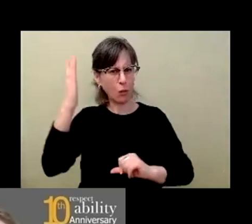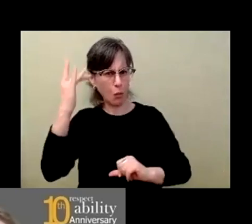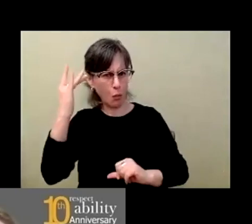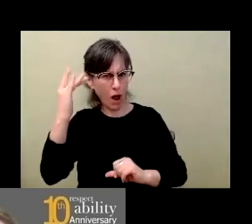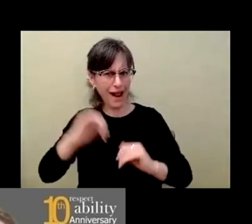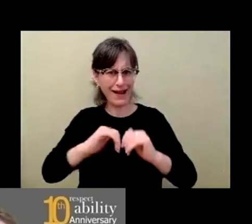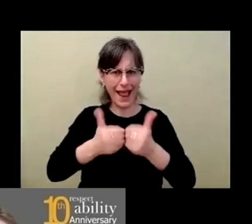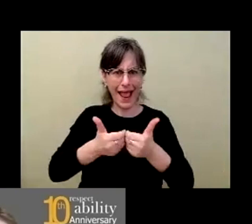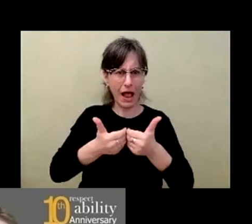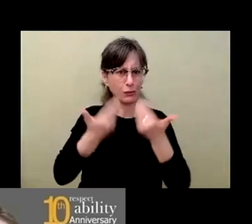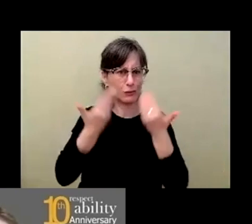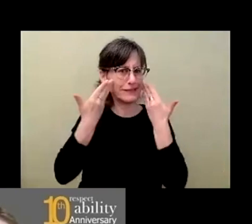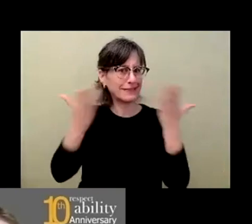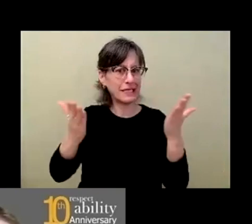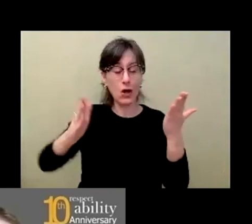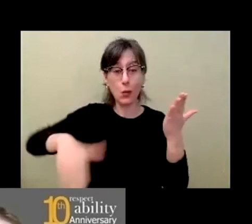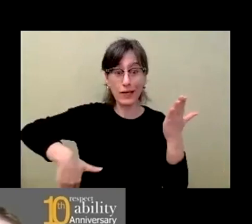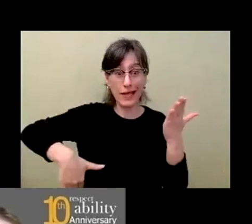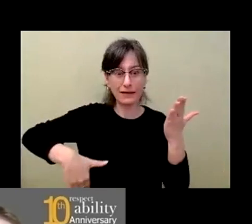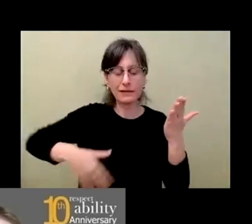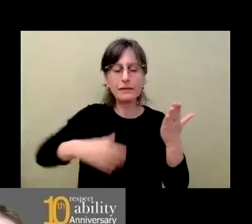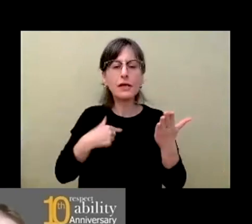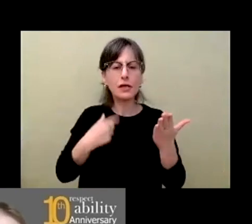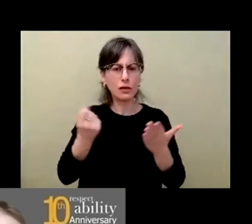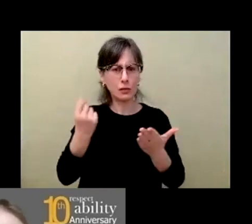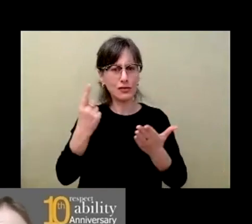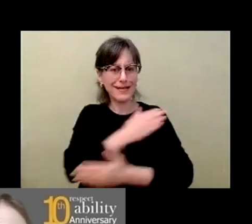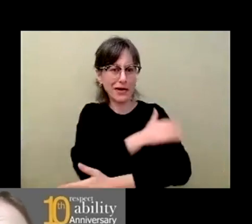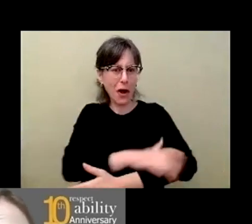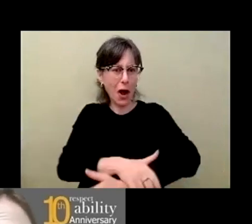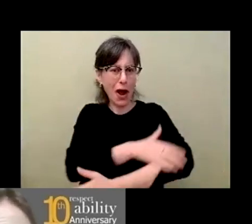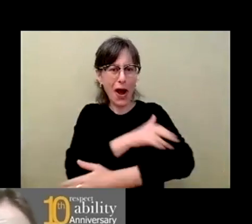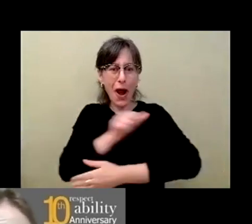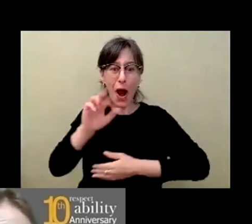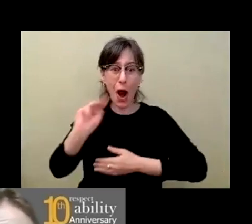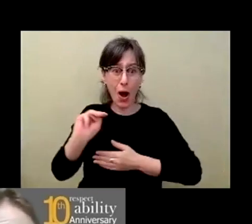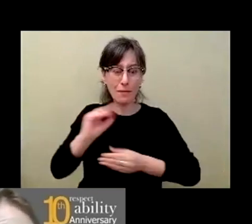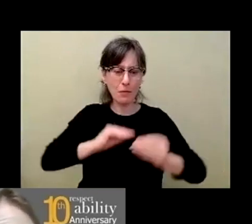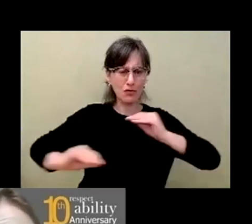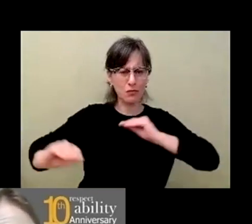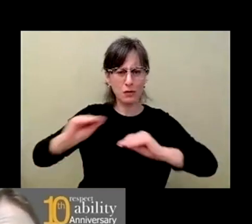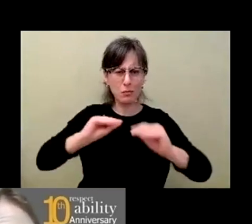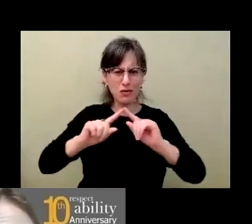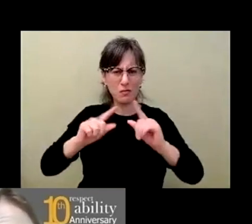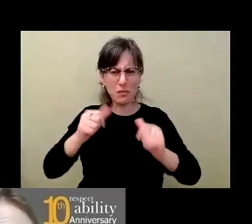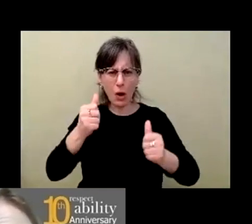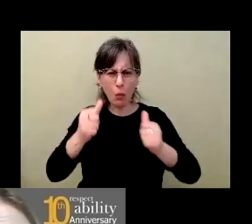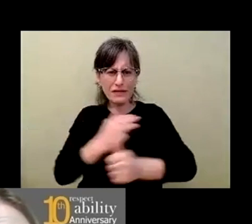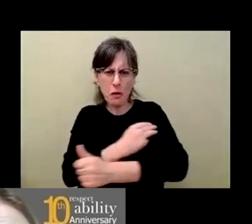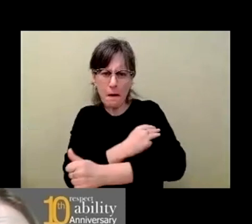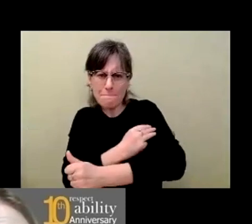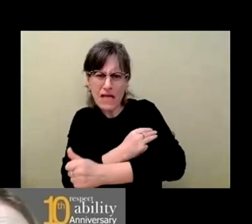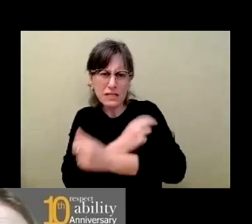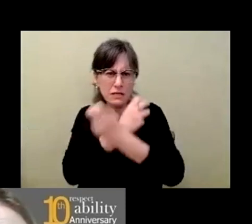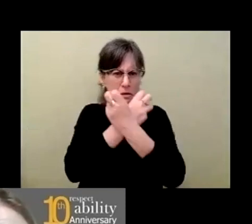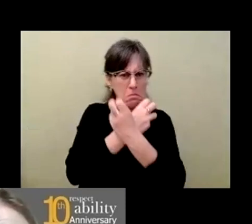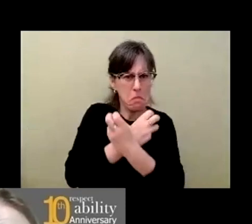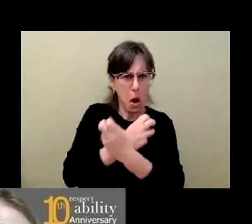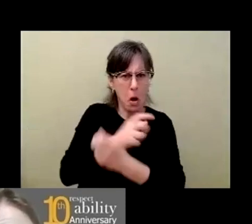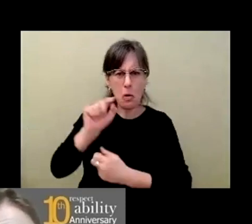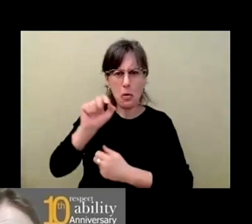worked. You may understand that an arm moves, but you don't necessarily know which tendons pull the arm, which bones make up the